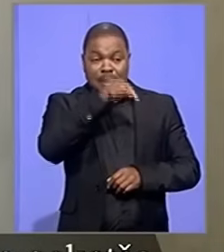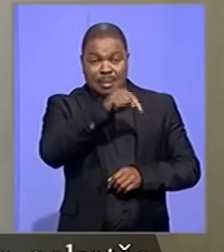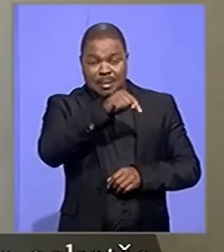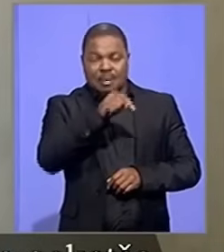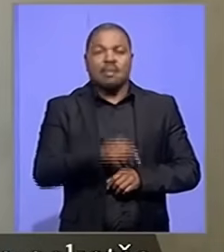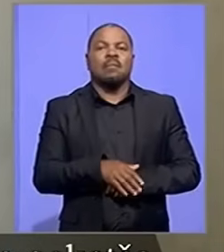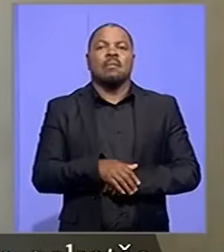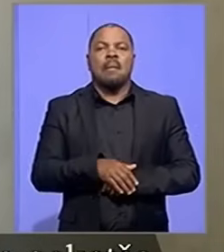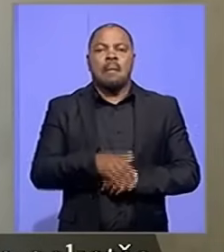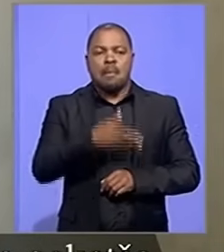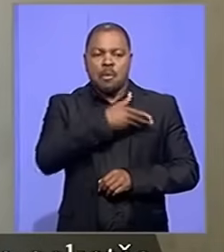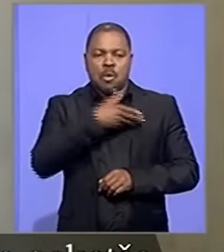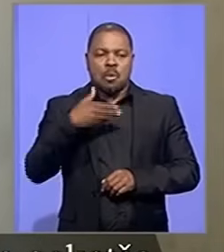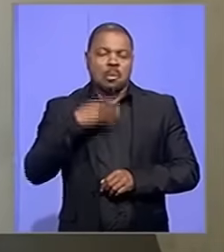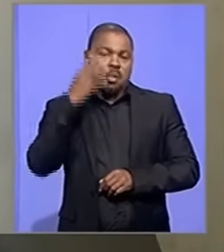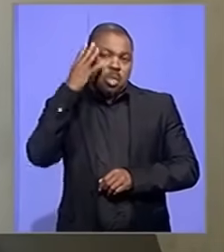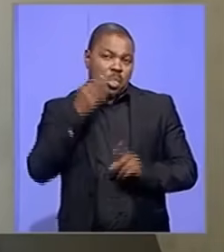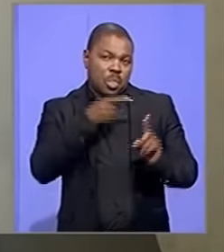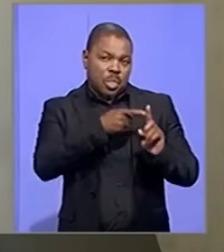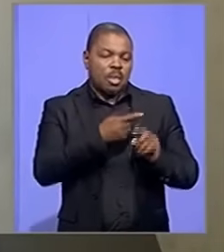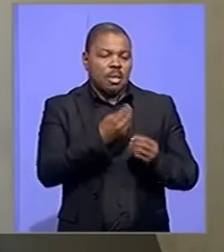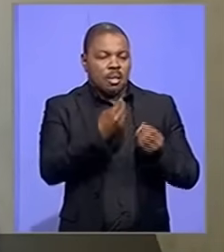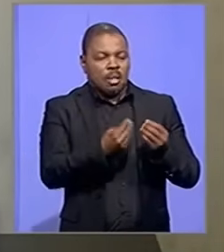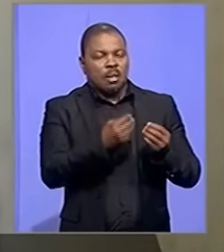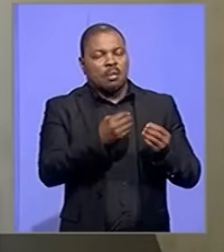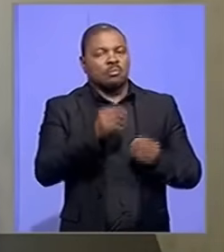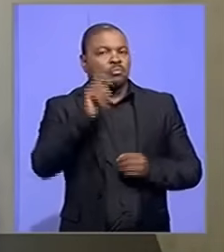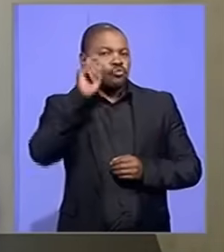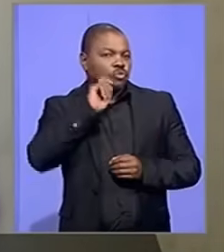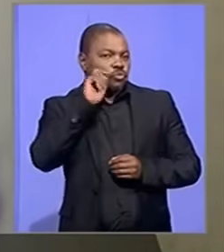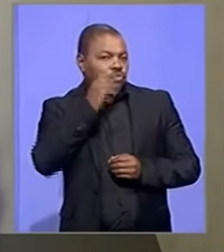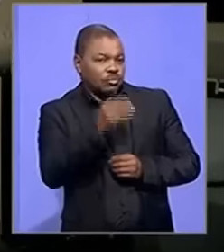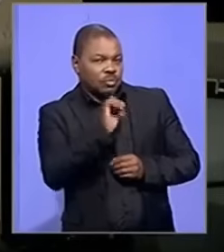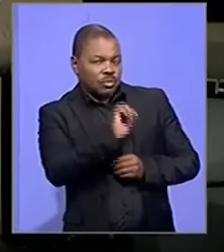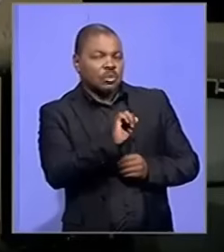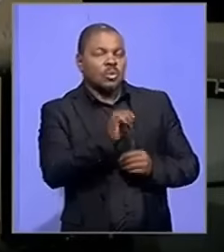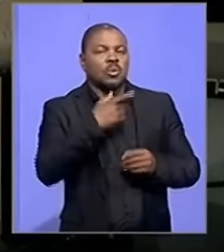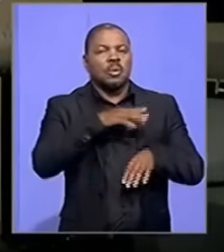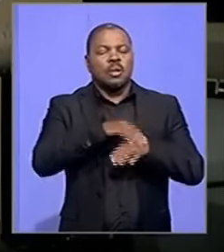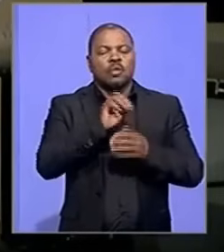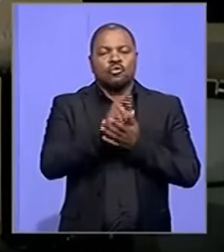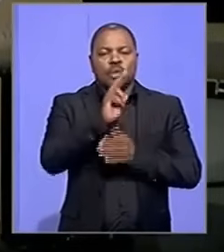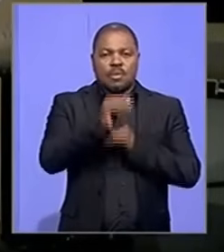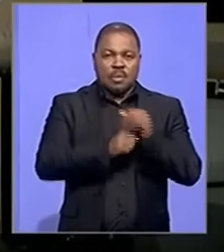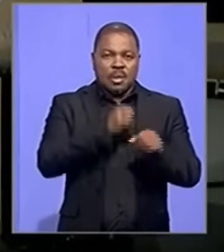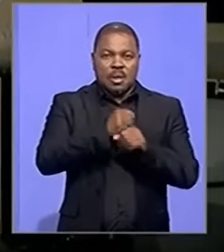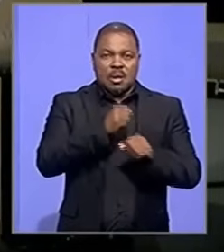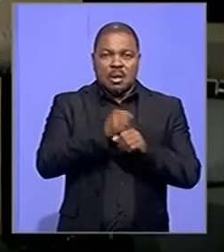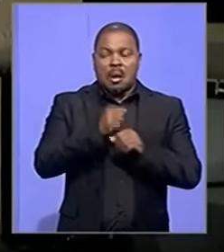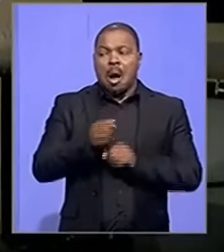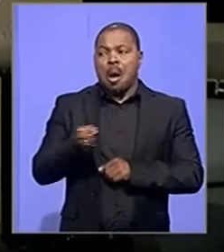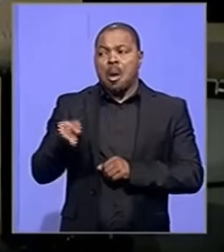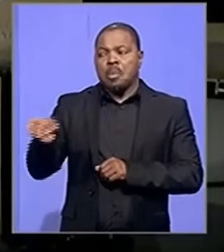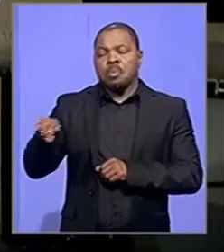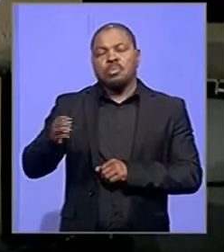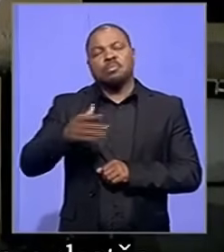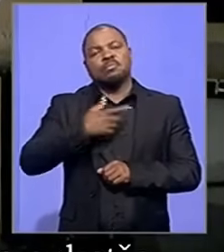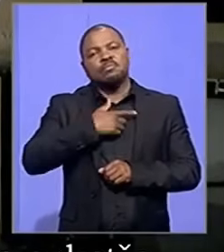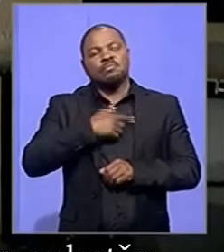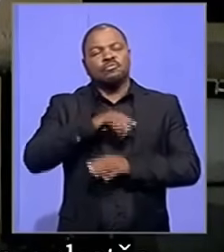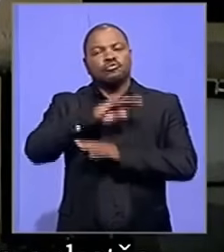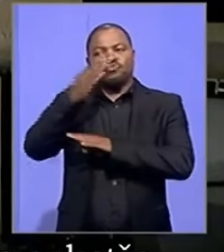bona go na le mosadi mogolo yo ngwana wa gagwe wa dingwaga di le 12 a neng a ile lebollo a sa